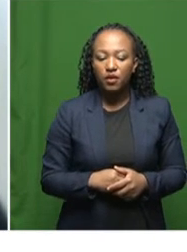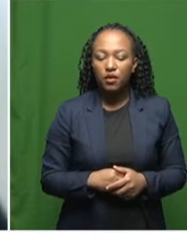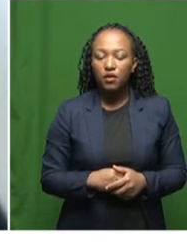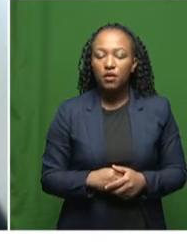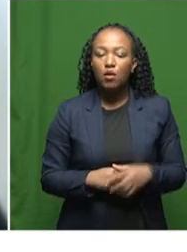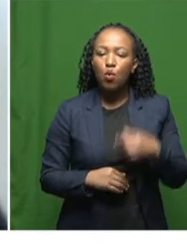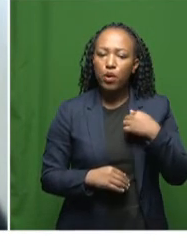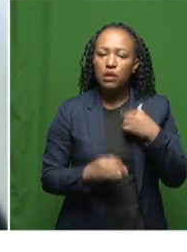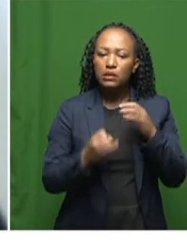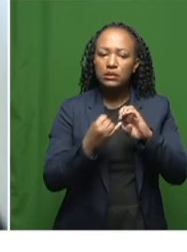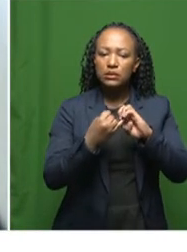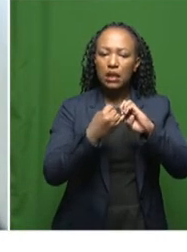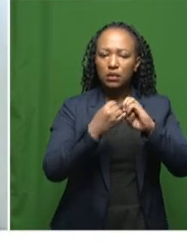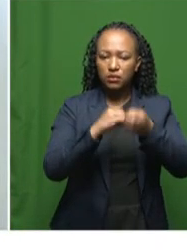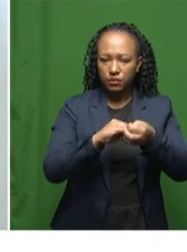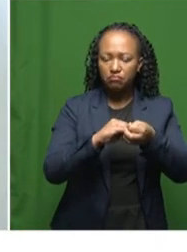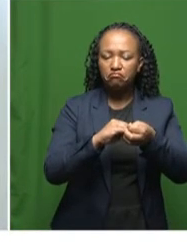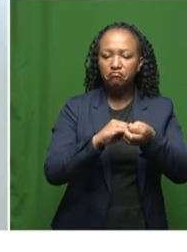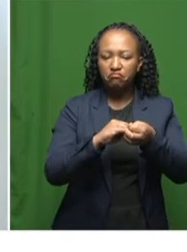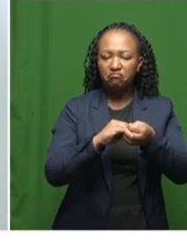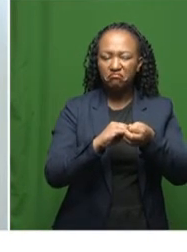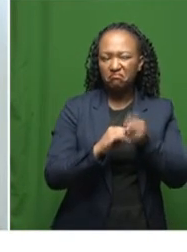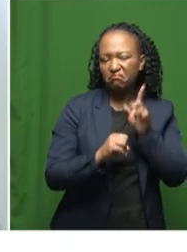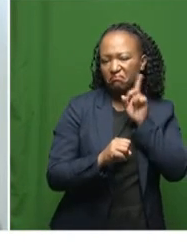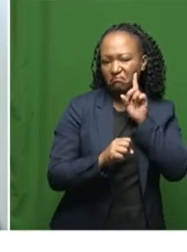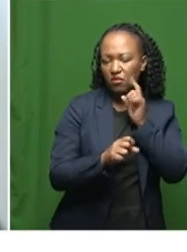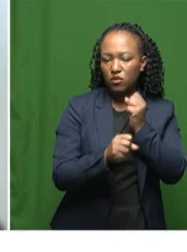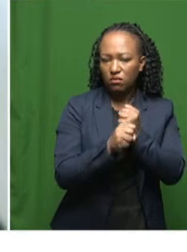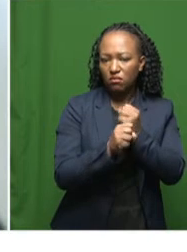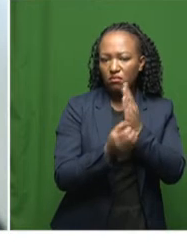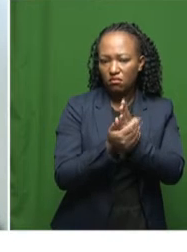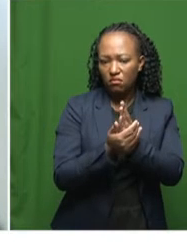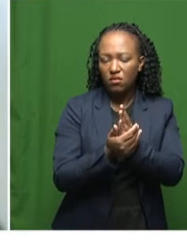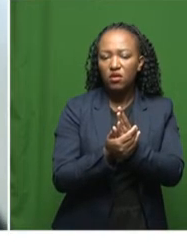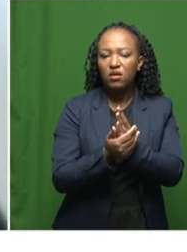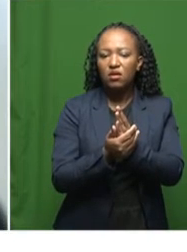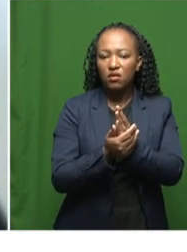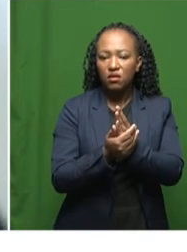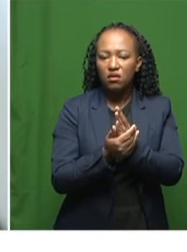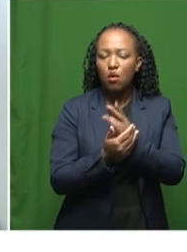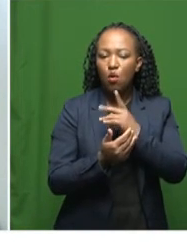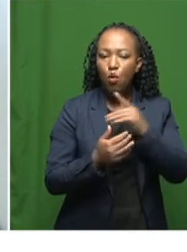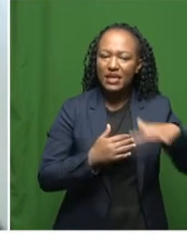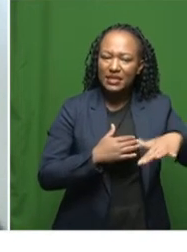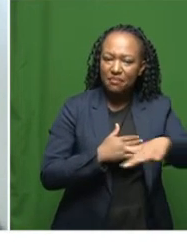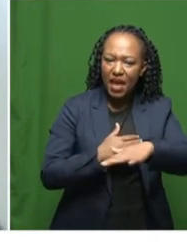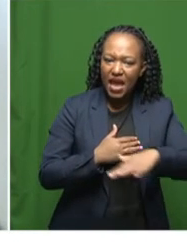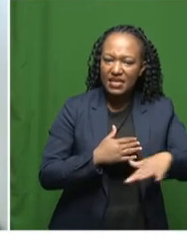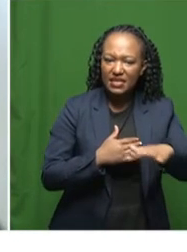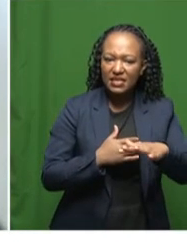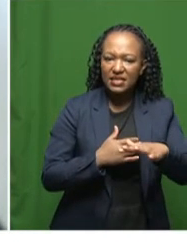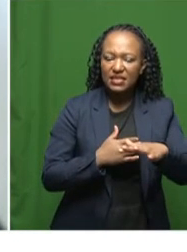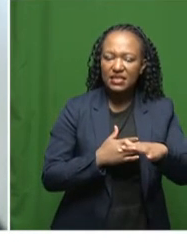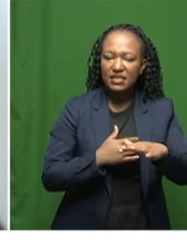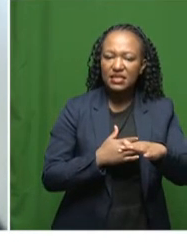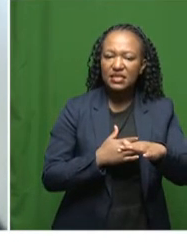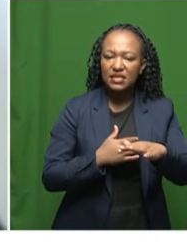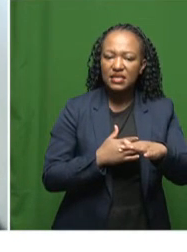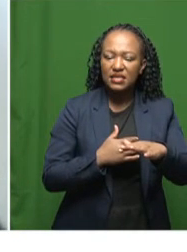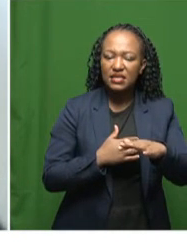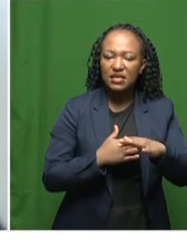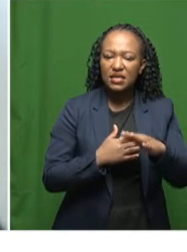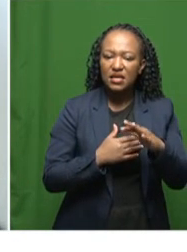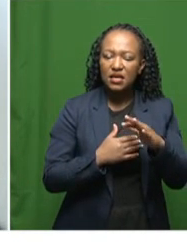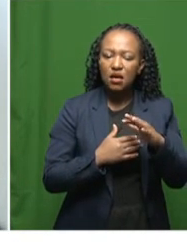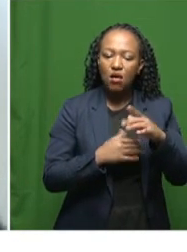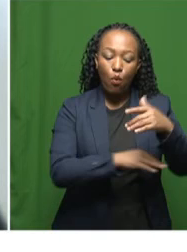We are trying to make sure that there is decanting spaces that are going to be